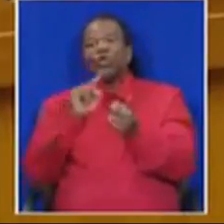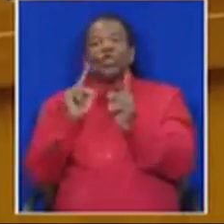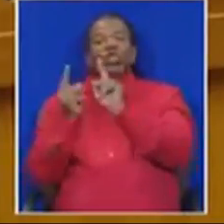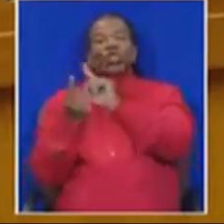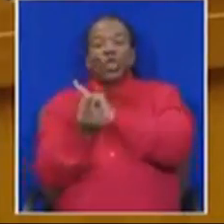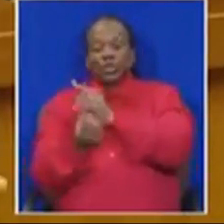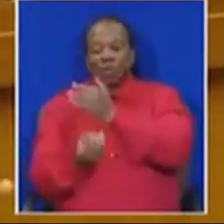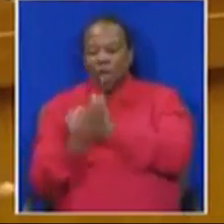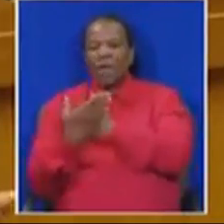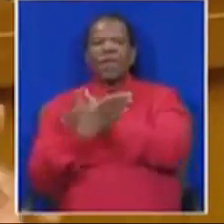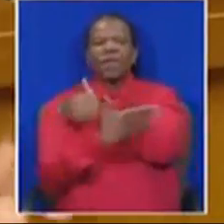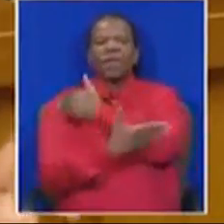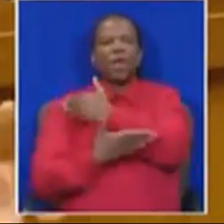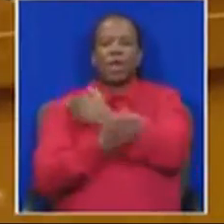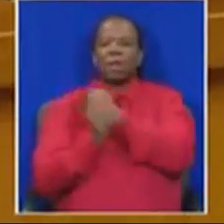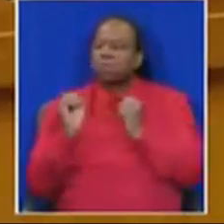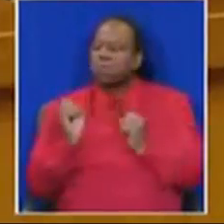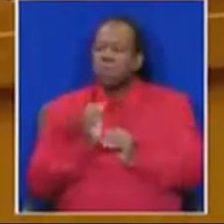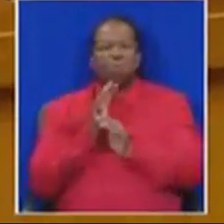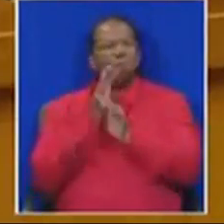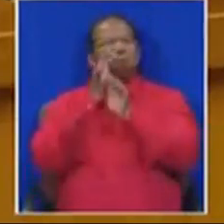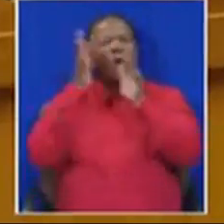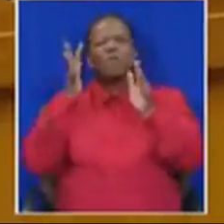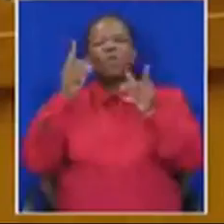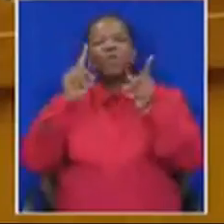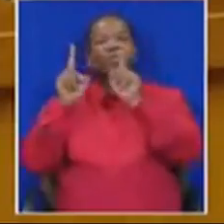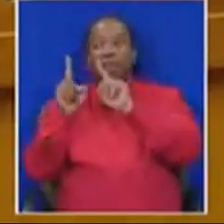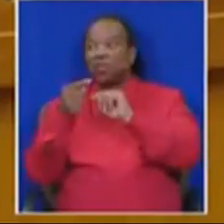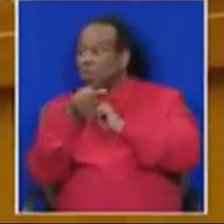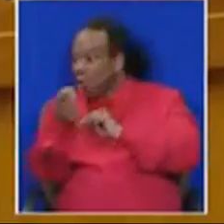country. Wonderful changes that everybody can see.